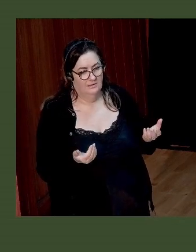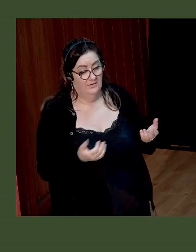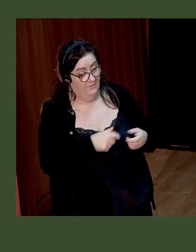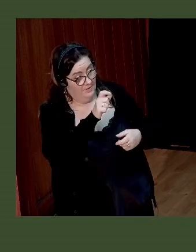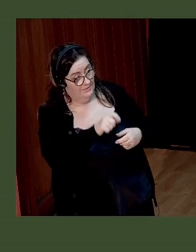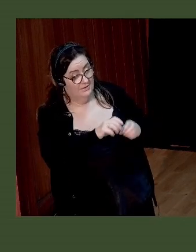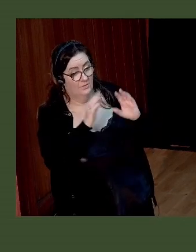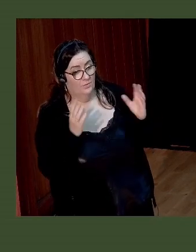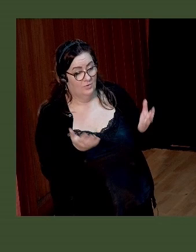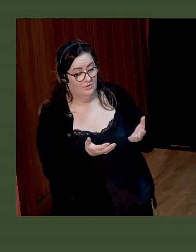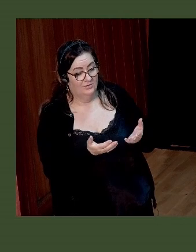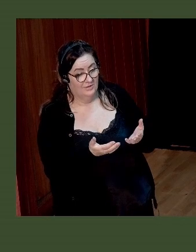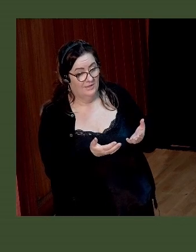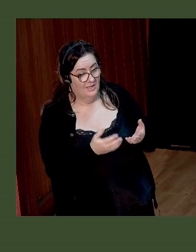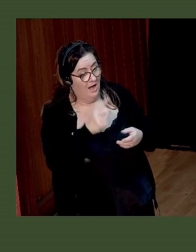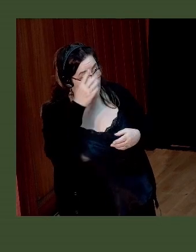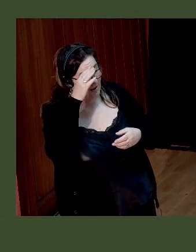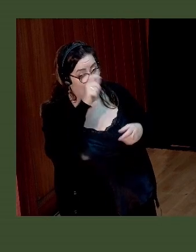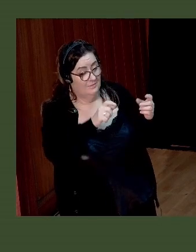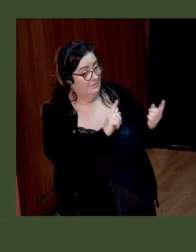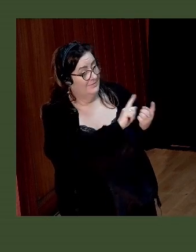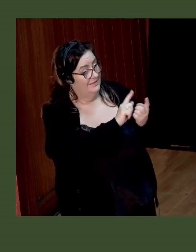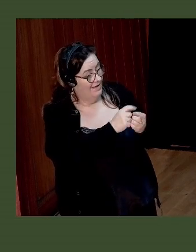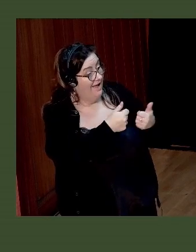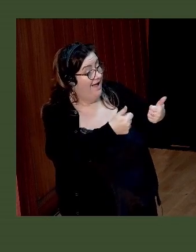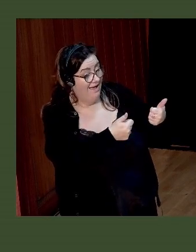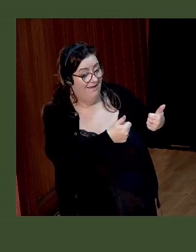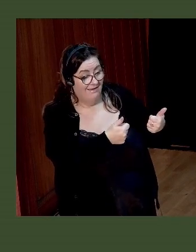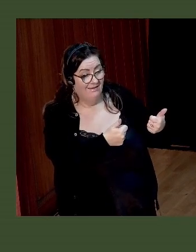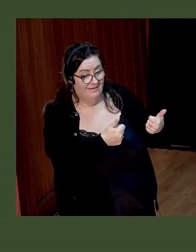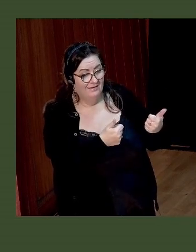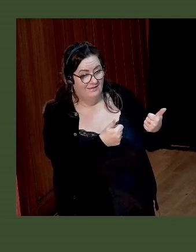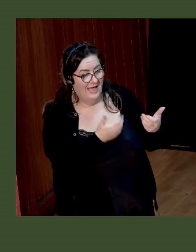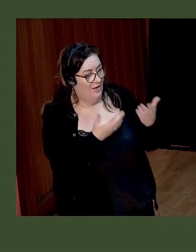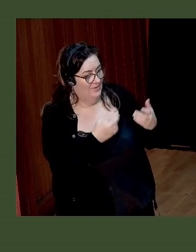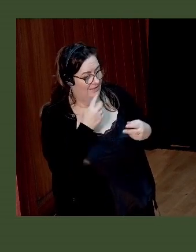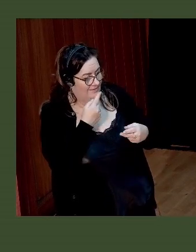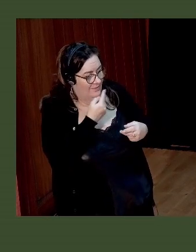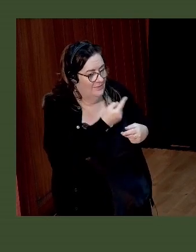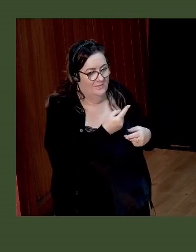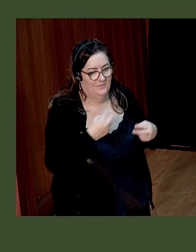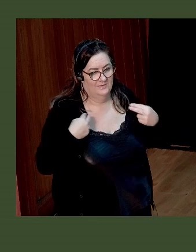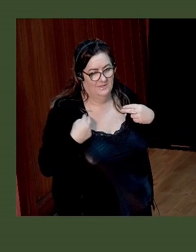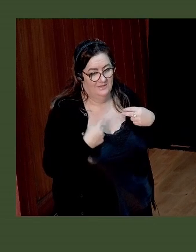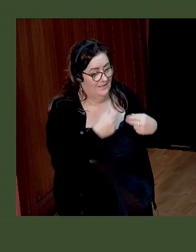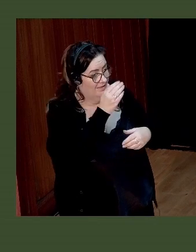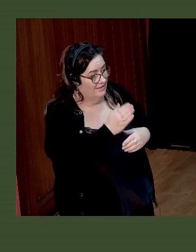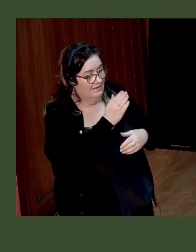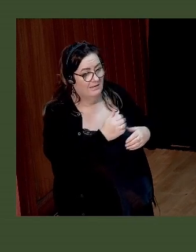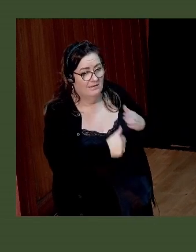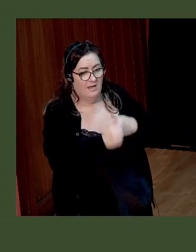world, the Irish people will meet each other and will recognise each other and in the tongue of each other, and they'll say, God bless